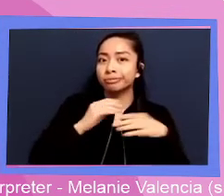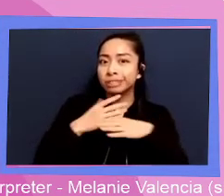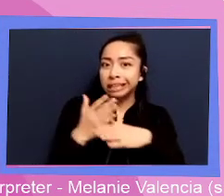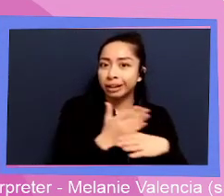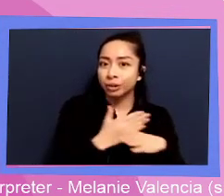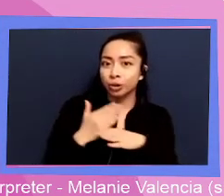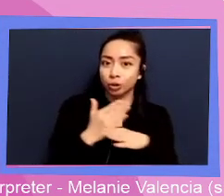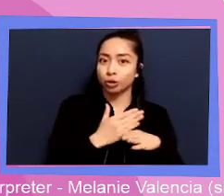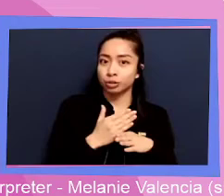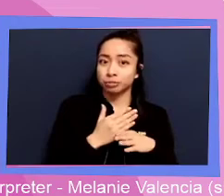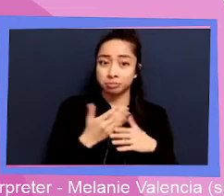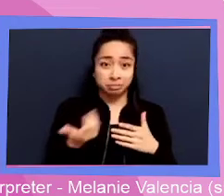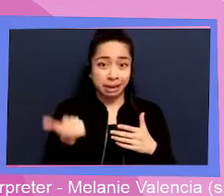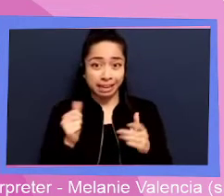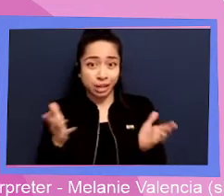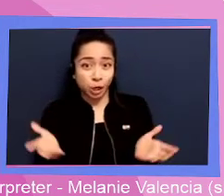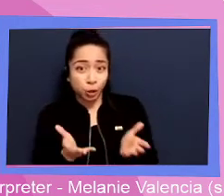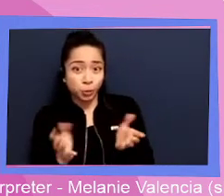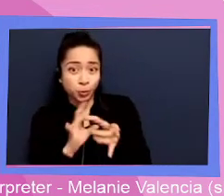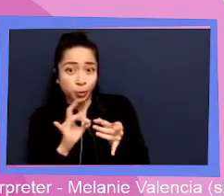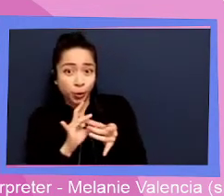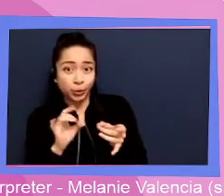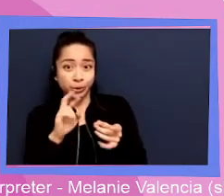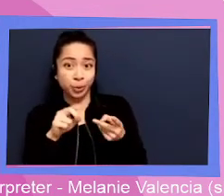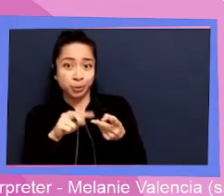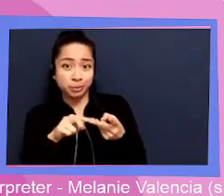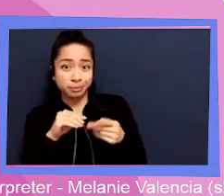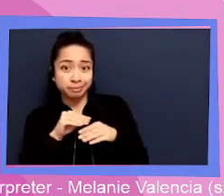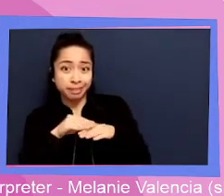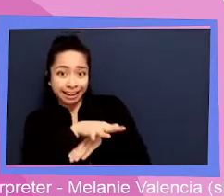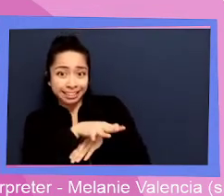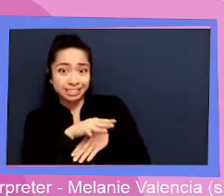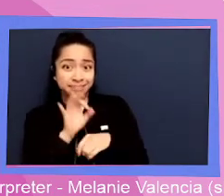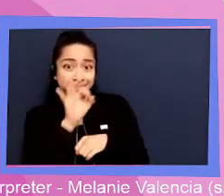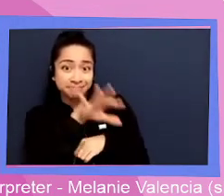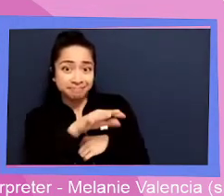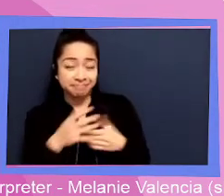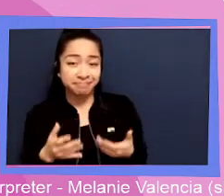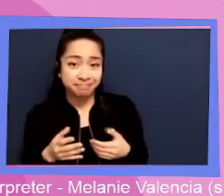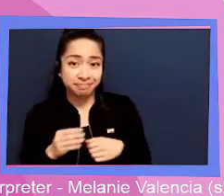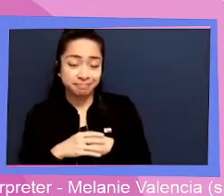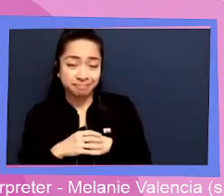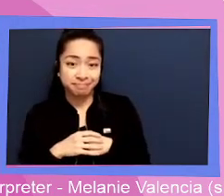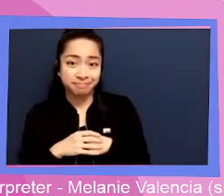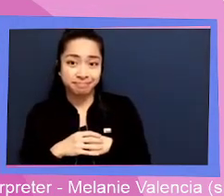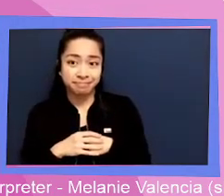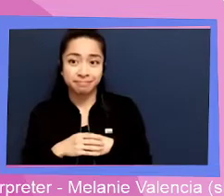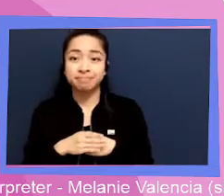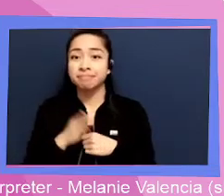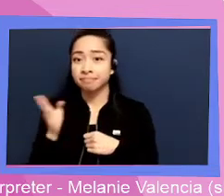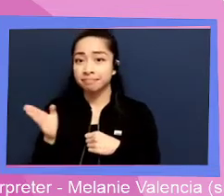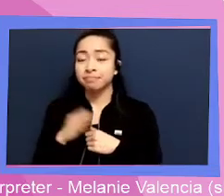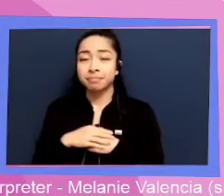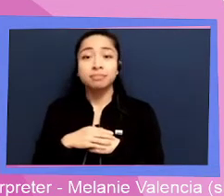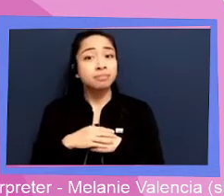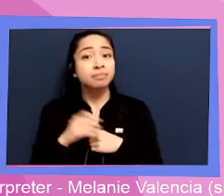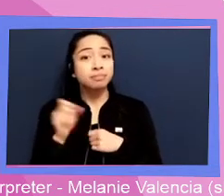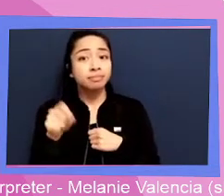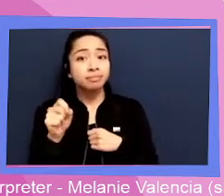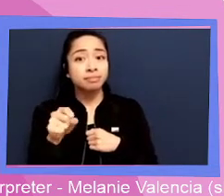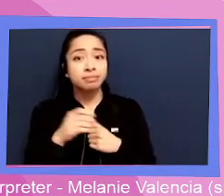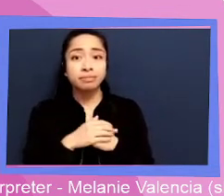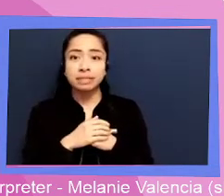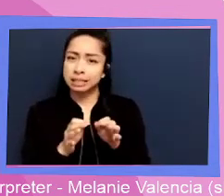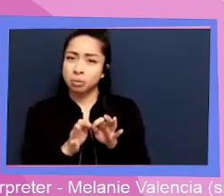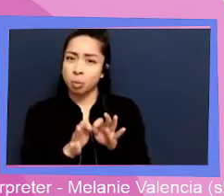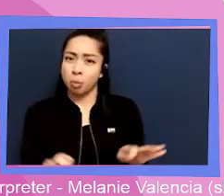any encouragement or practical advice that you think would be useful? I'd just say that you have to be the